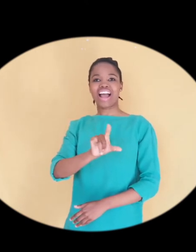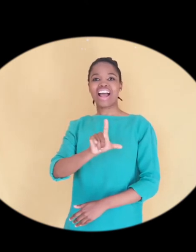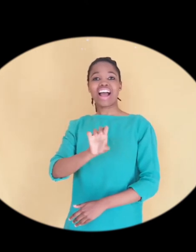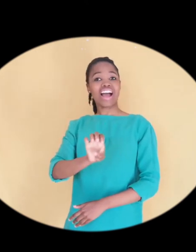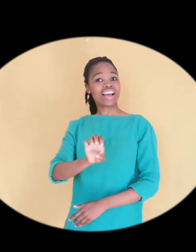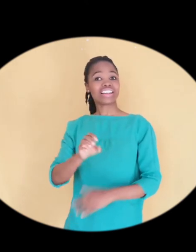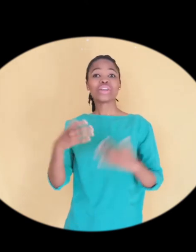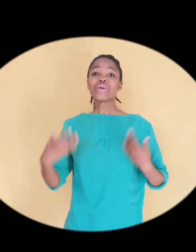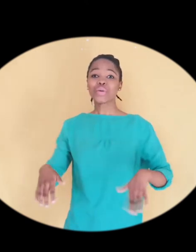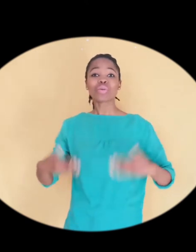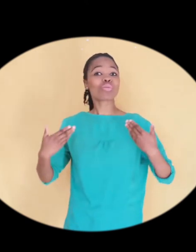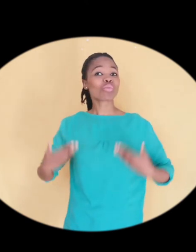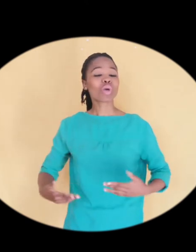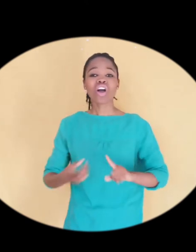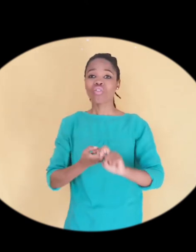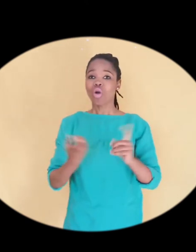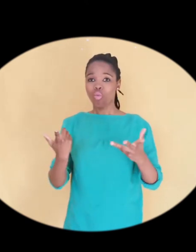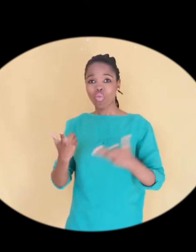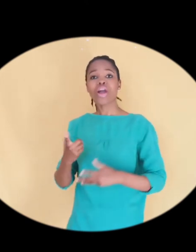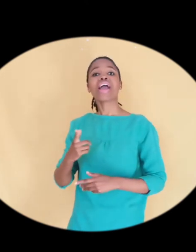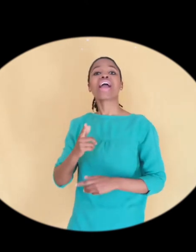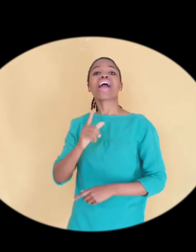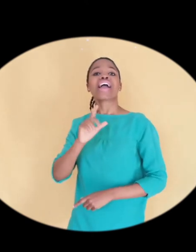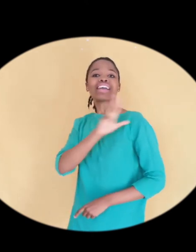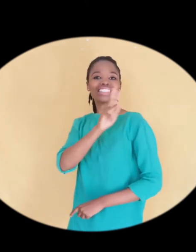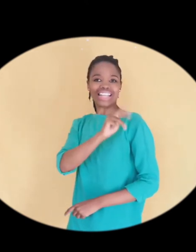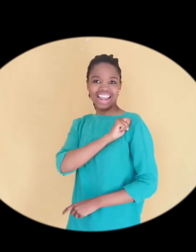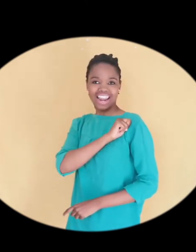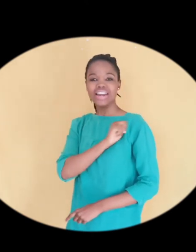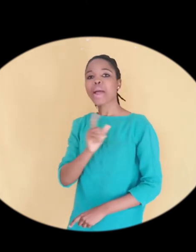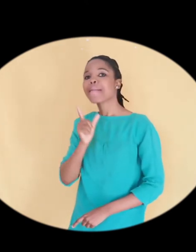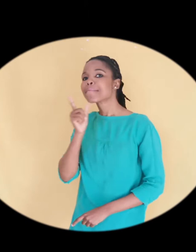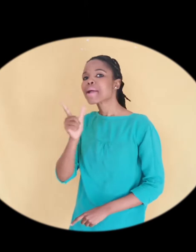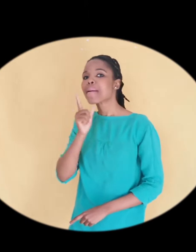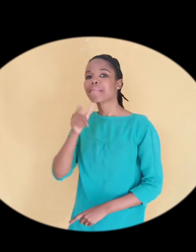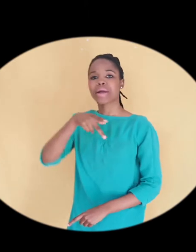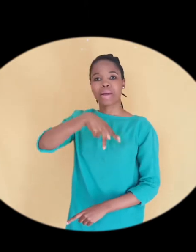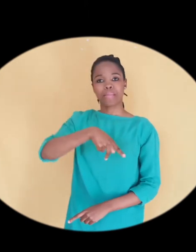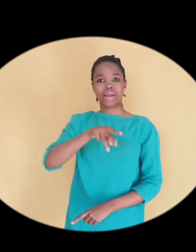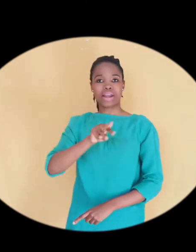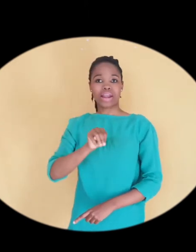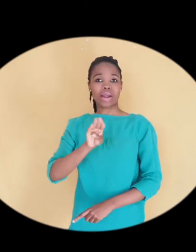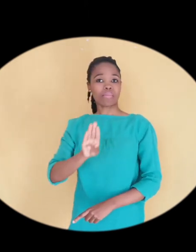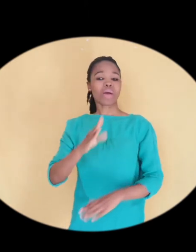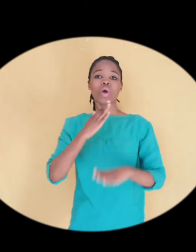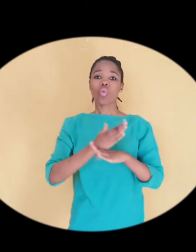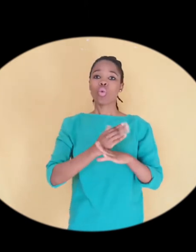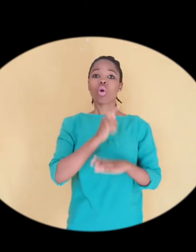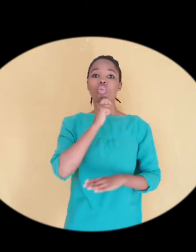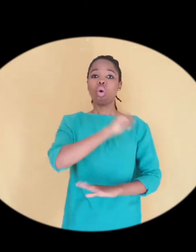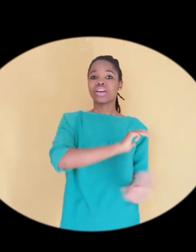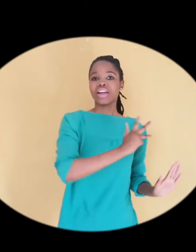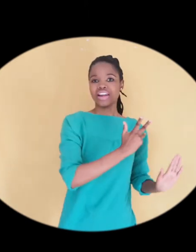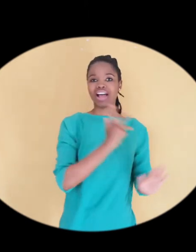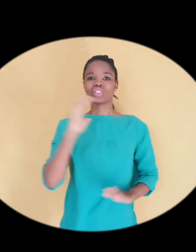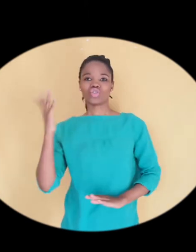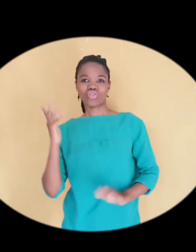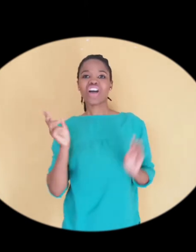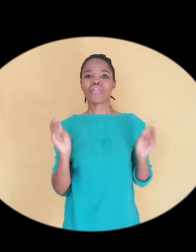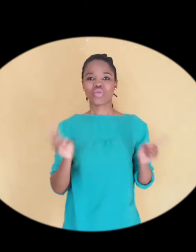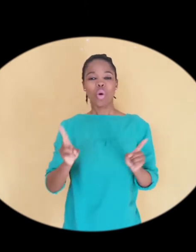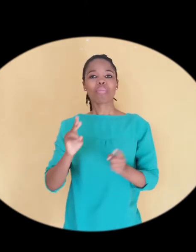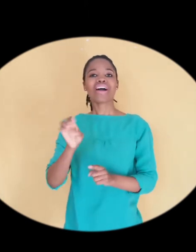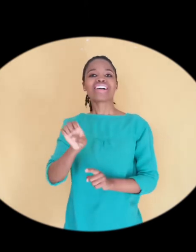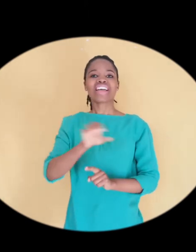Gibixeko. I am from Pietermaritzburg originally. In my 9 to 5, I'm an environmental